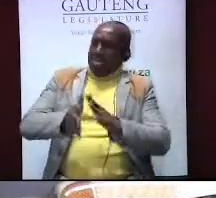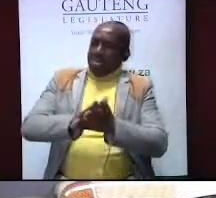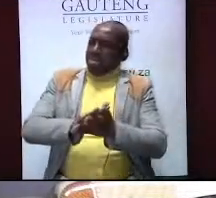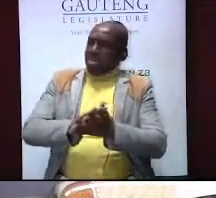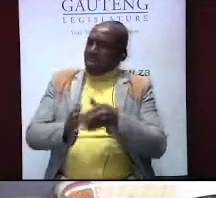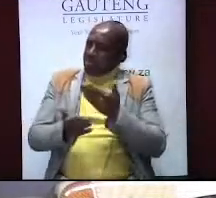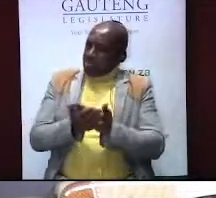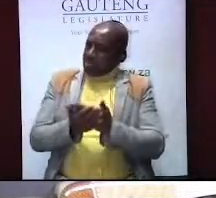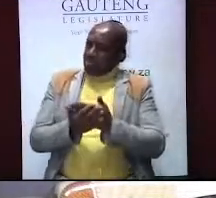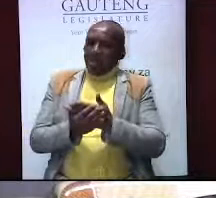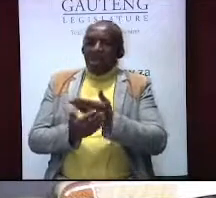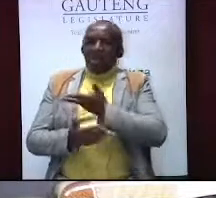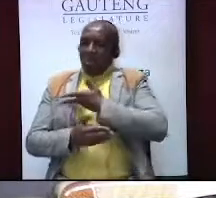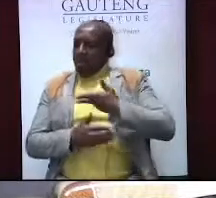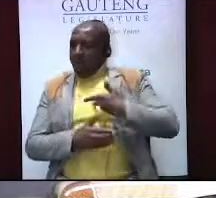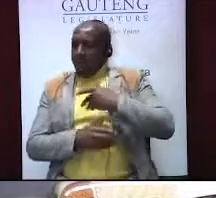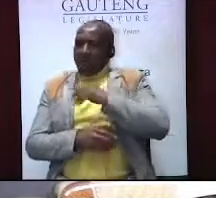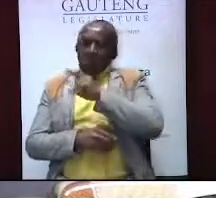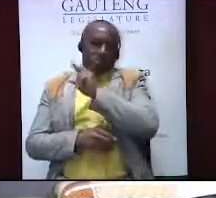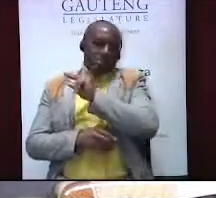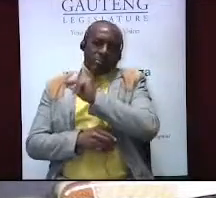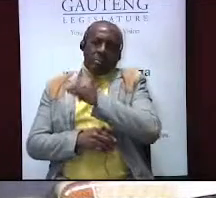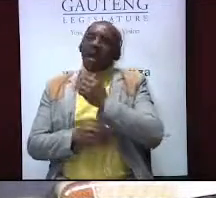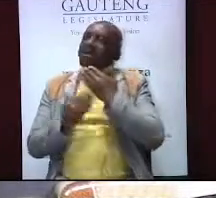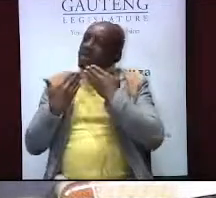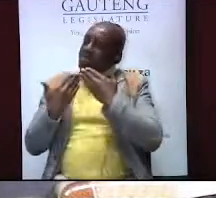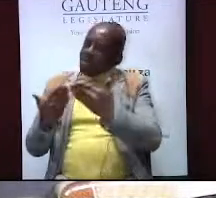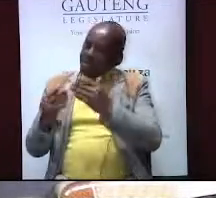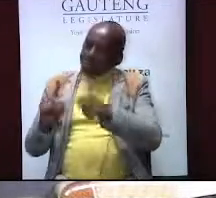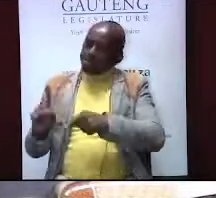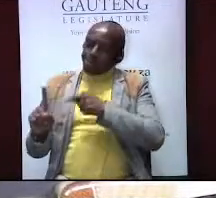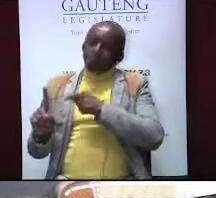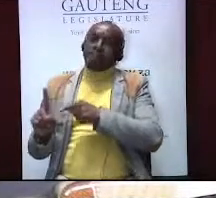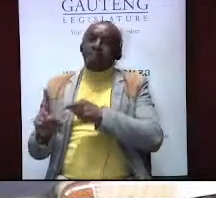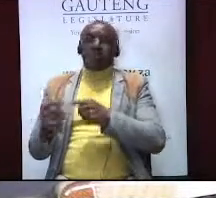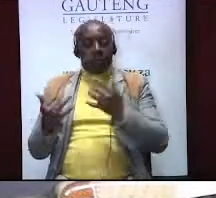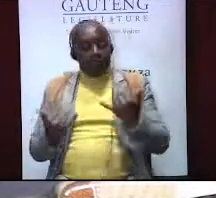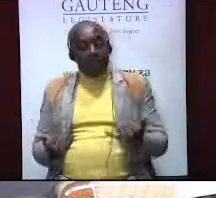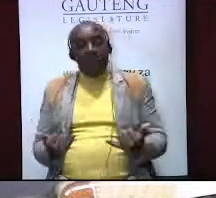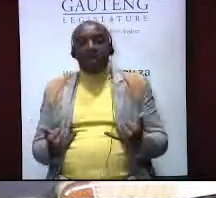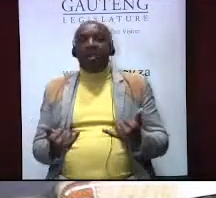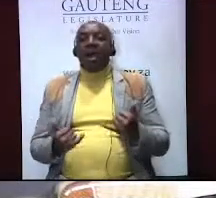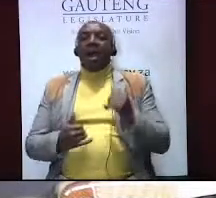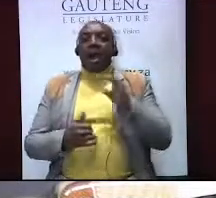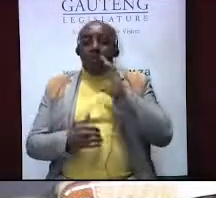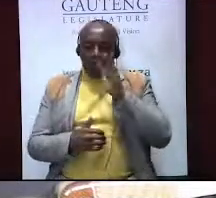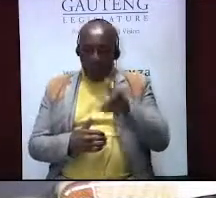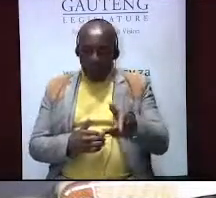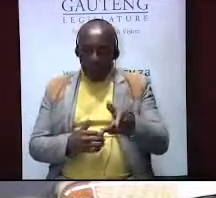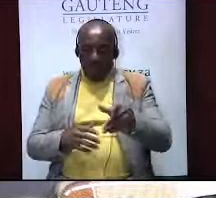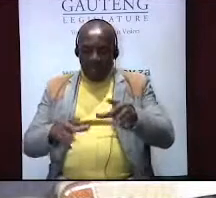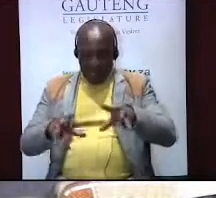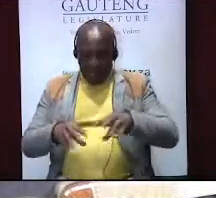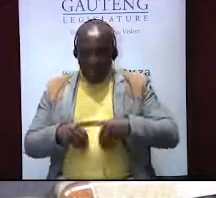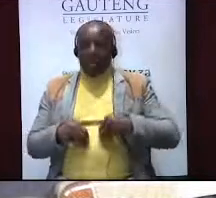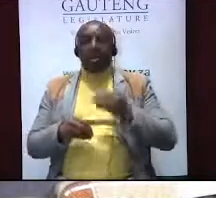no. Thank you very much, Mama. At this point, I'm going to